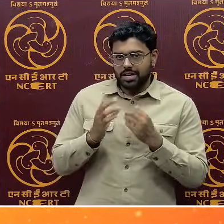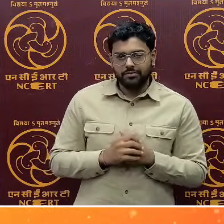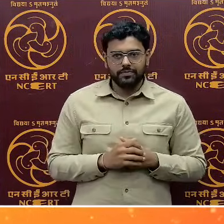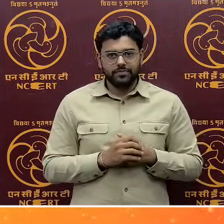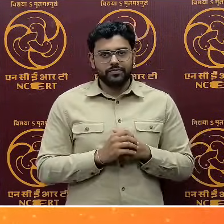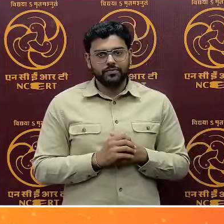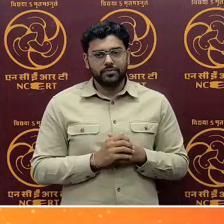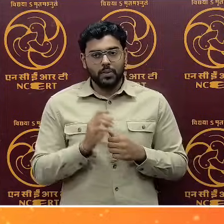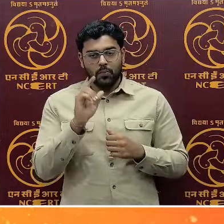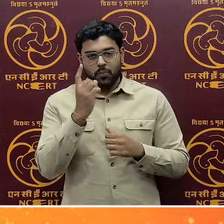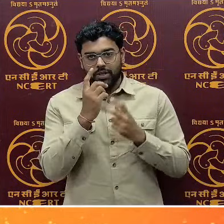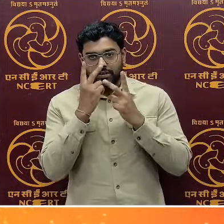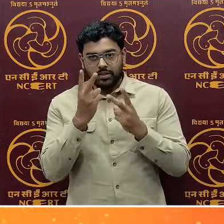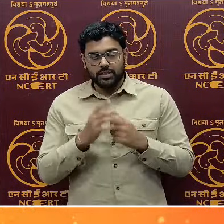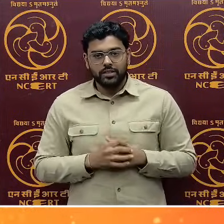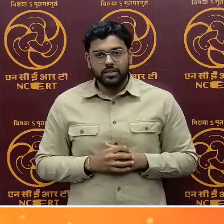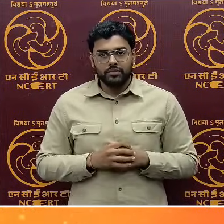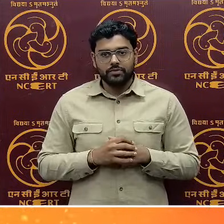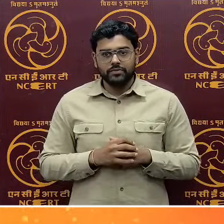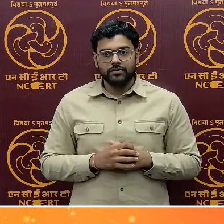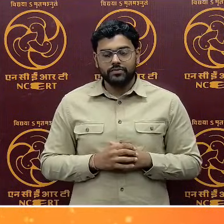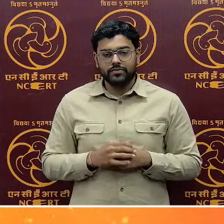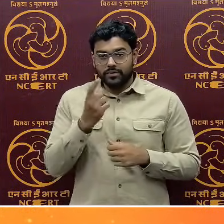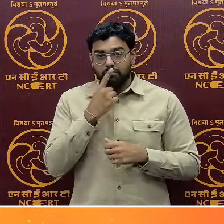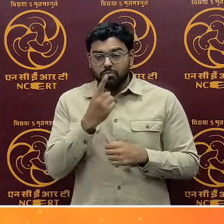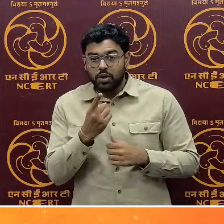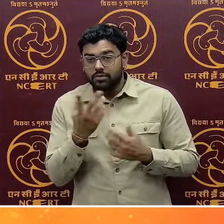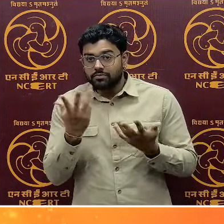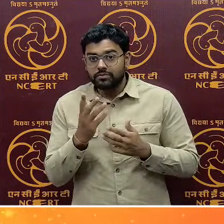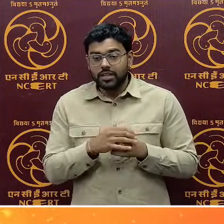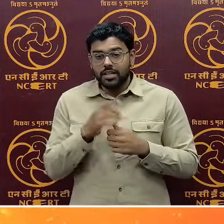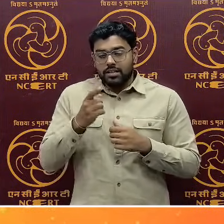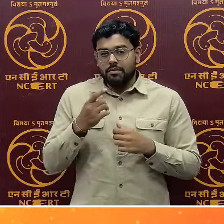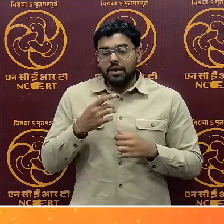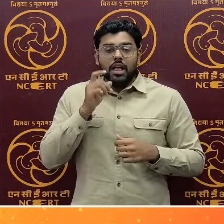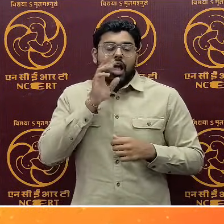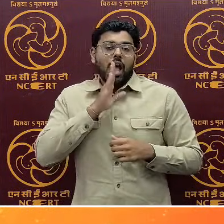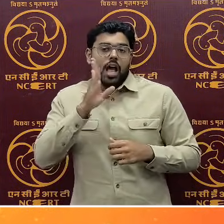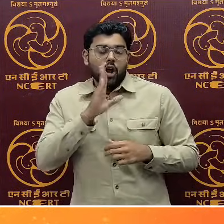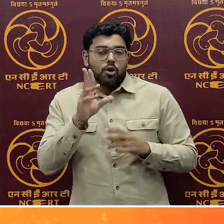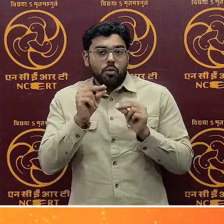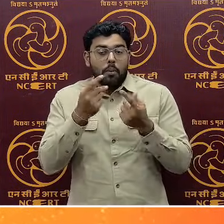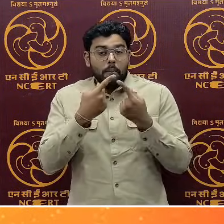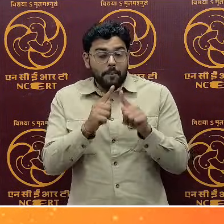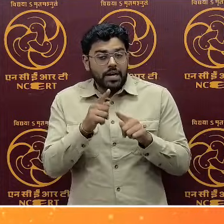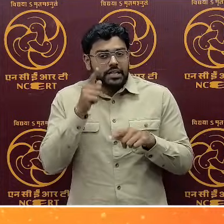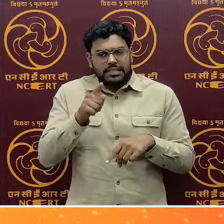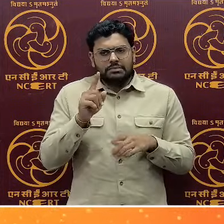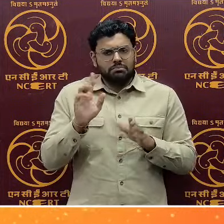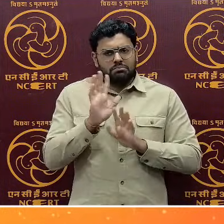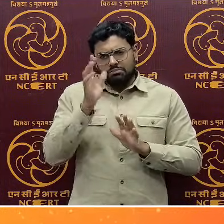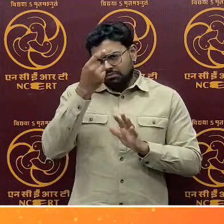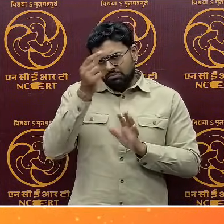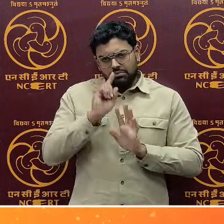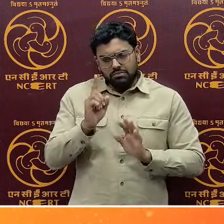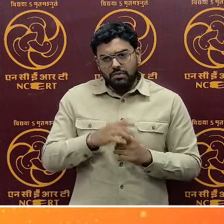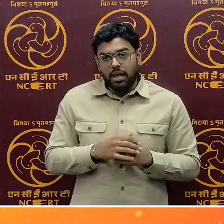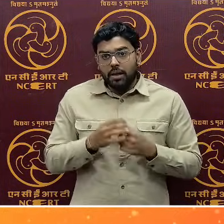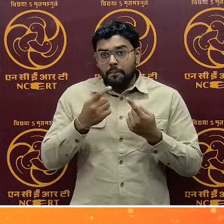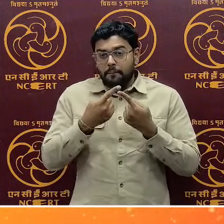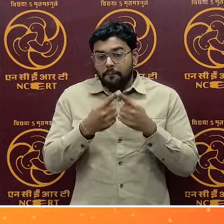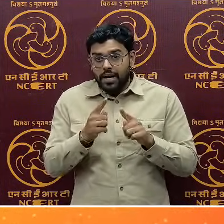one. that Lalit said that he could not sing, but that was not the case, as he